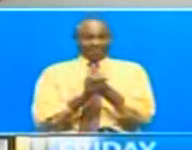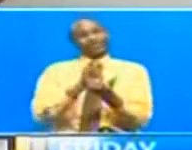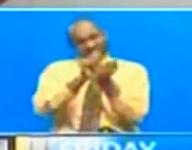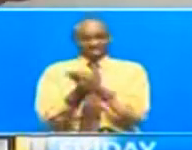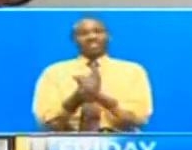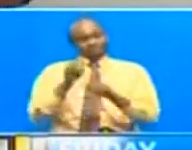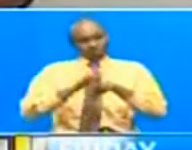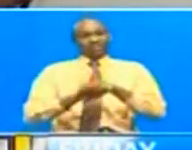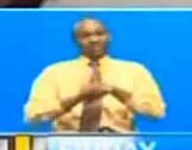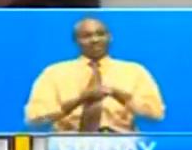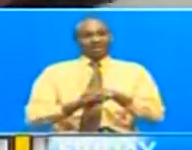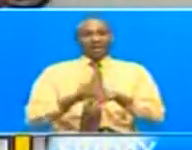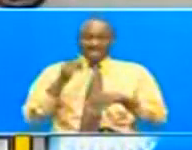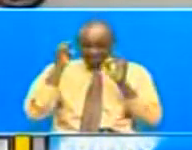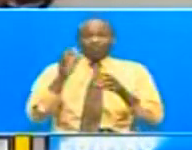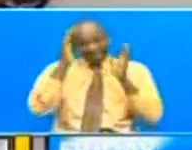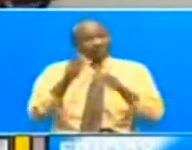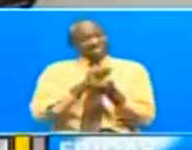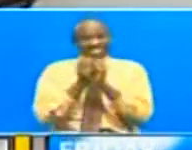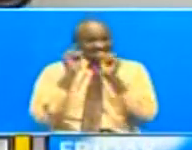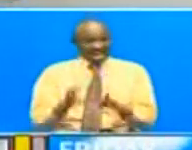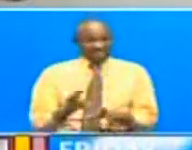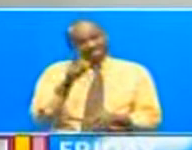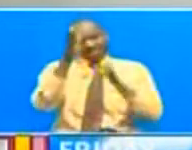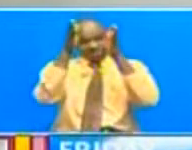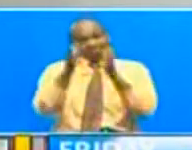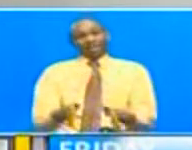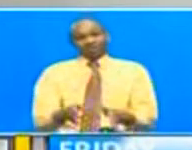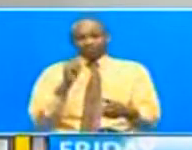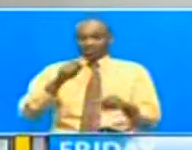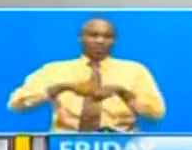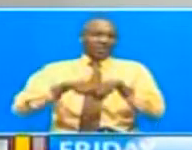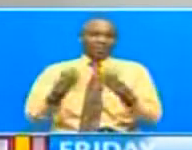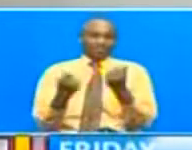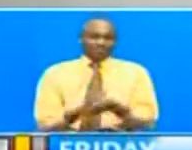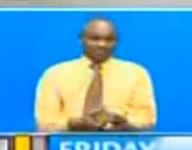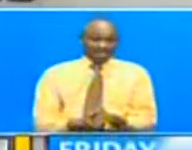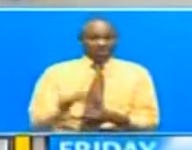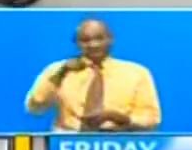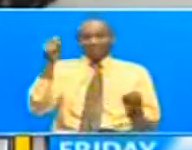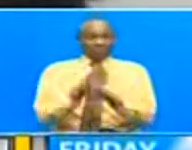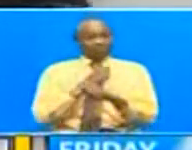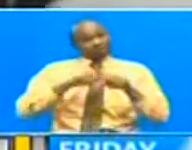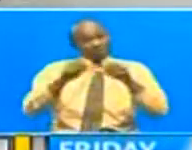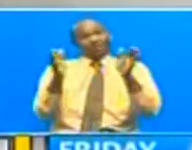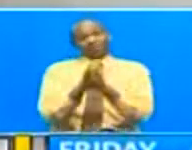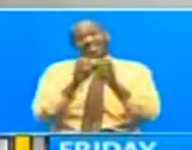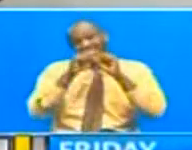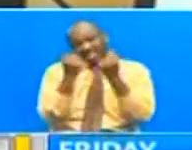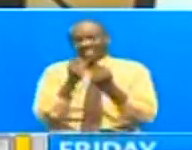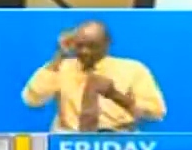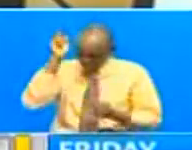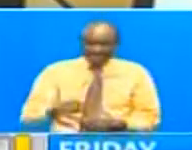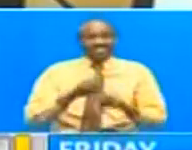change. If one does not change, then that person is going to break up. You cannot continue in the society if you don't